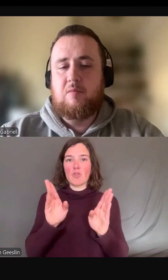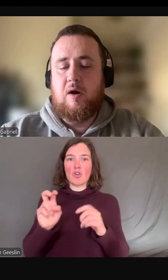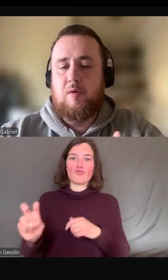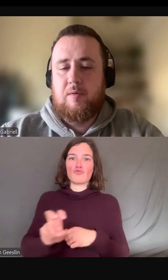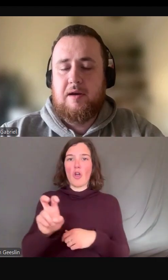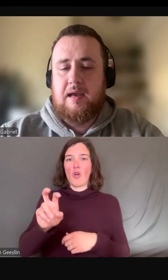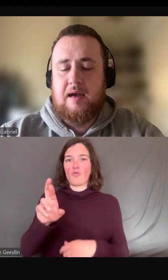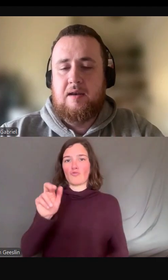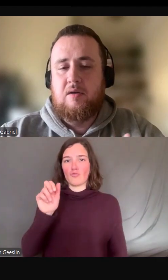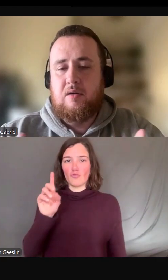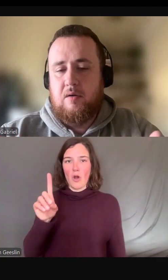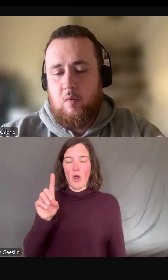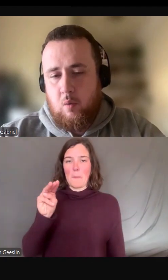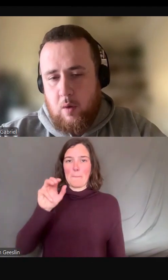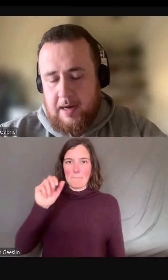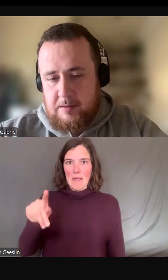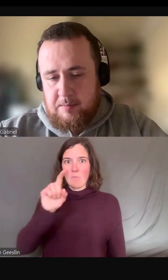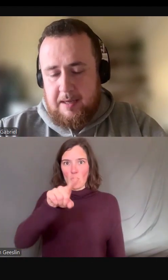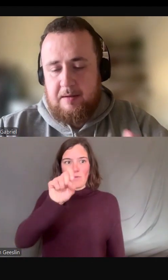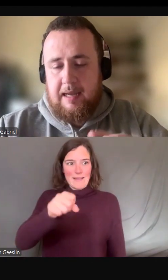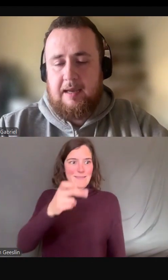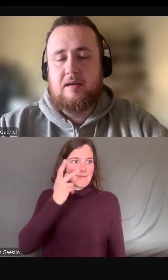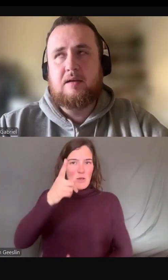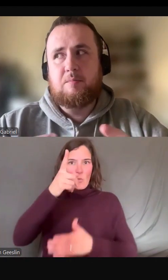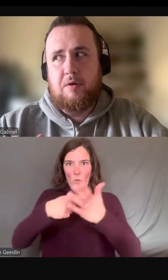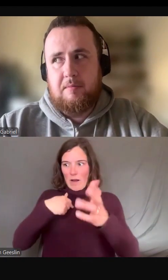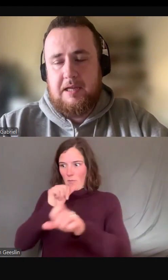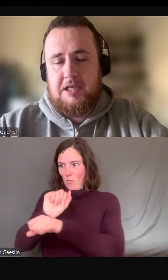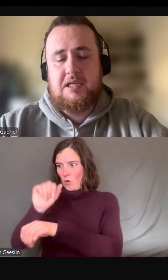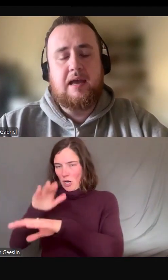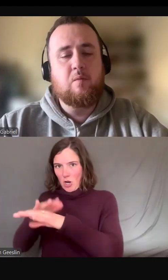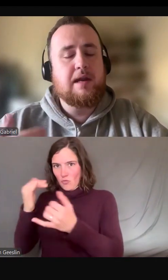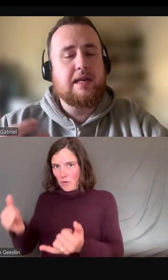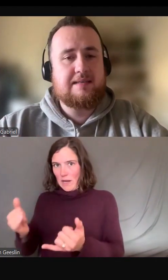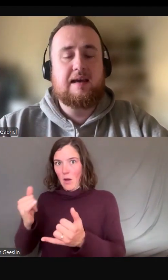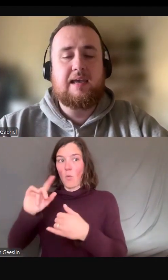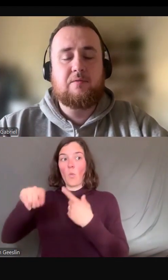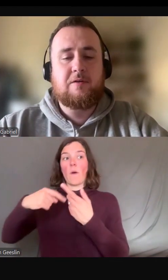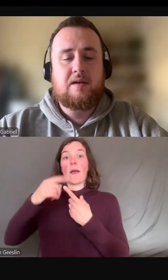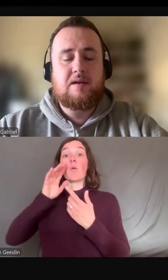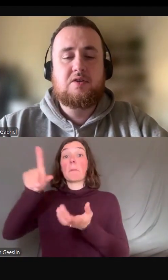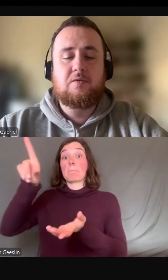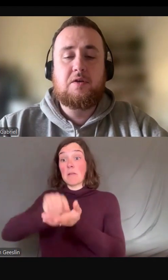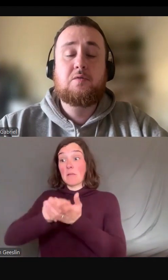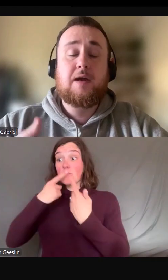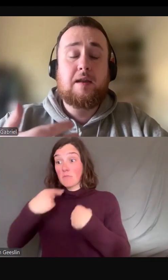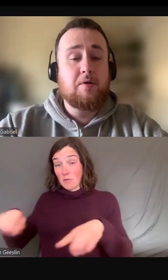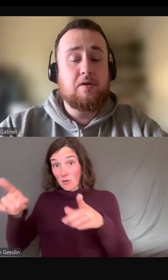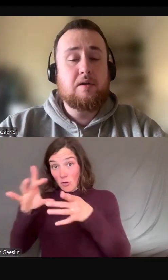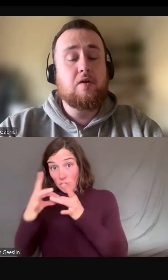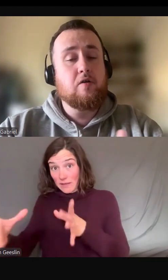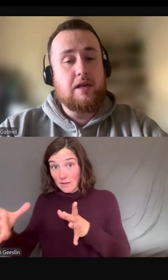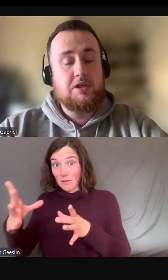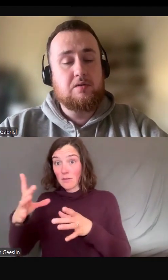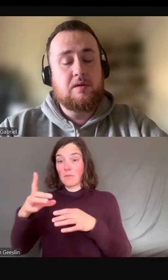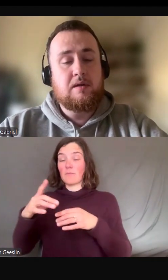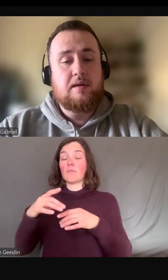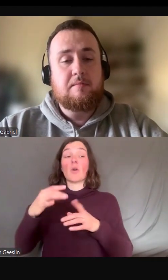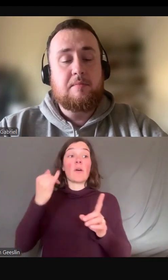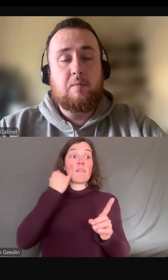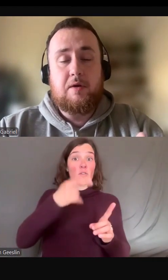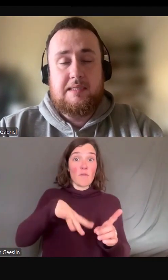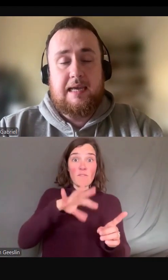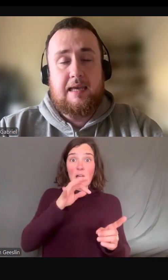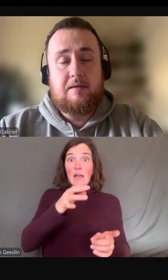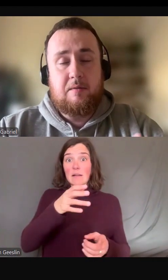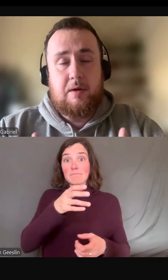see what we're working on, when it's being published, and when it's live. So if you find a bug or an issue,